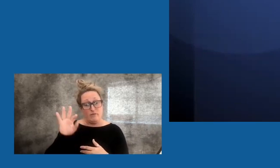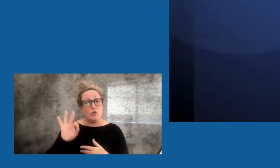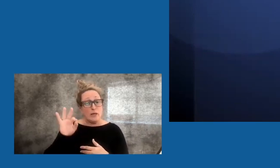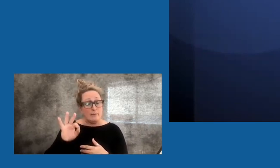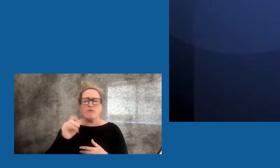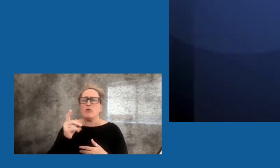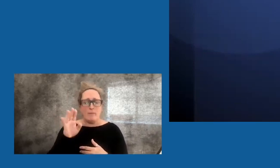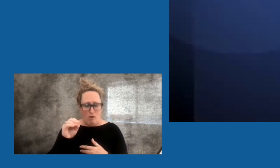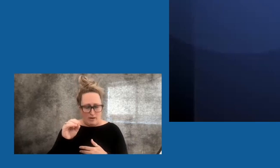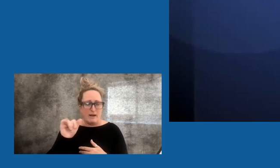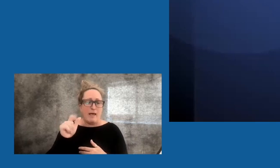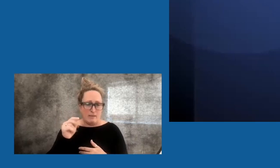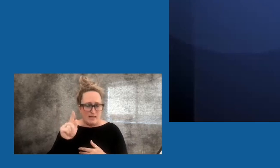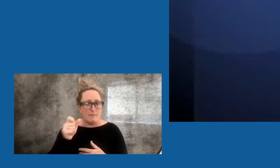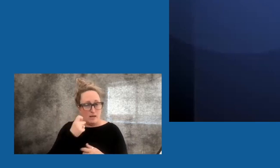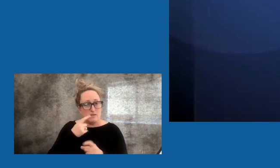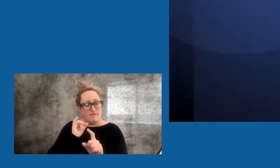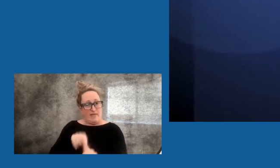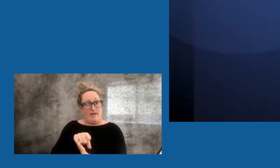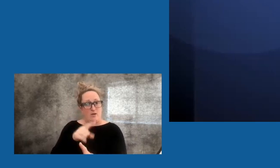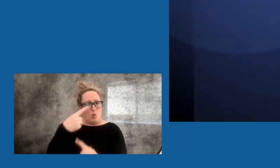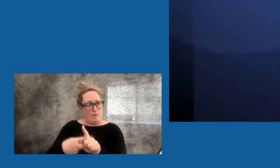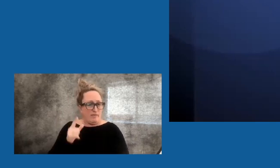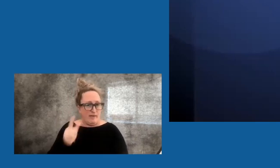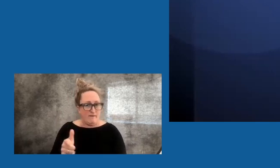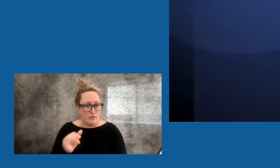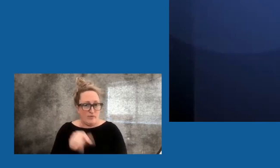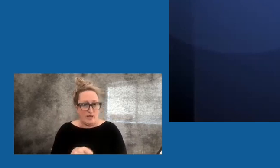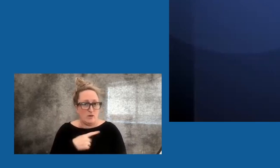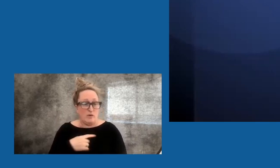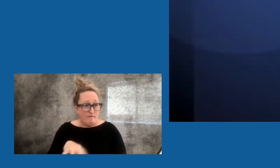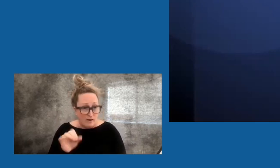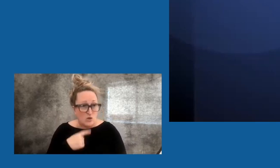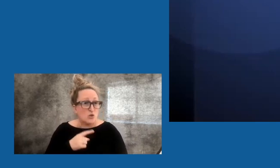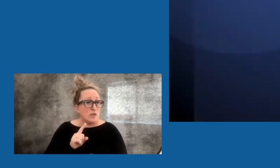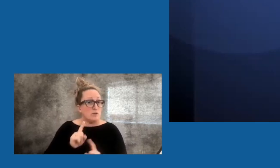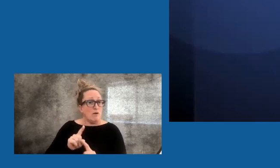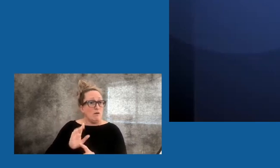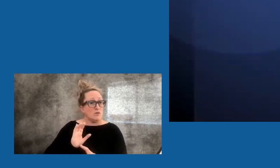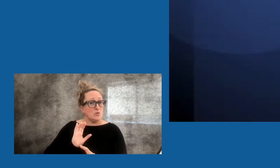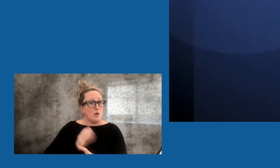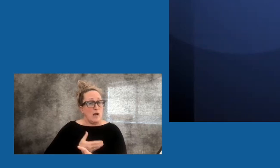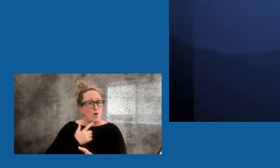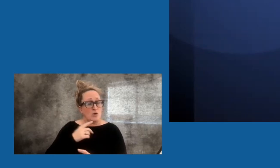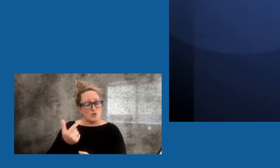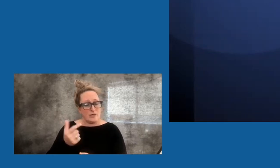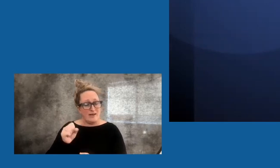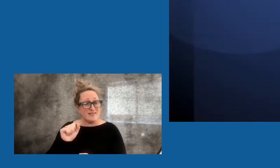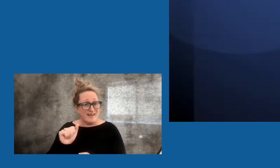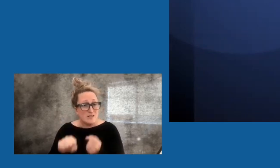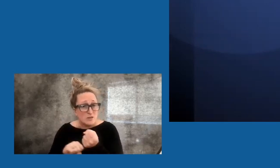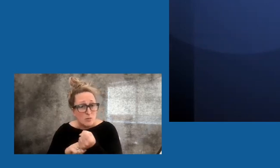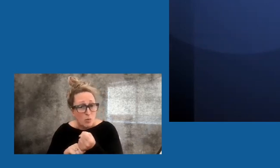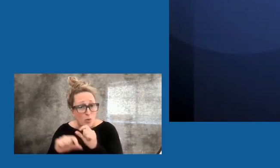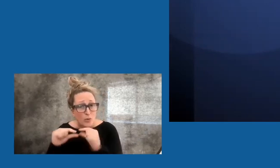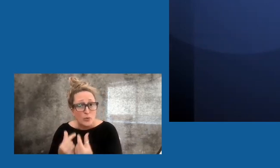Alameda County as a response to Gwen a month later, after we found out that she had attended our GSA support group,